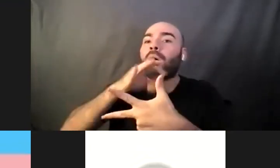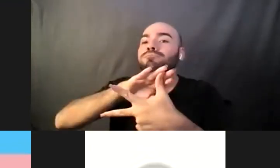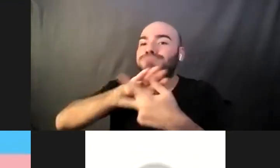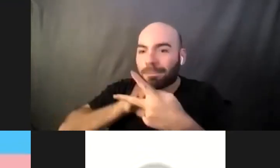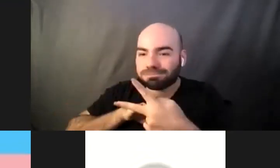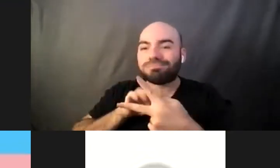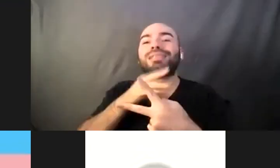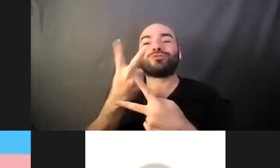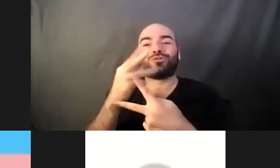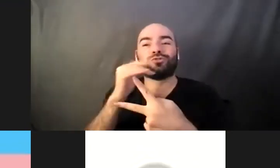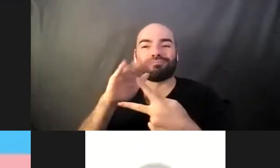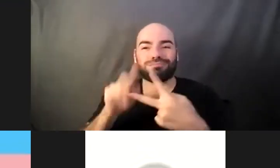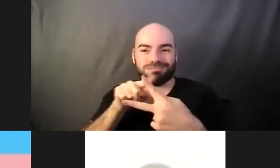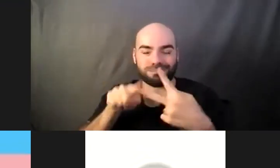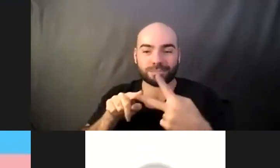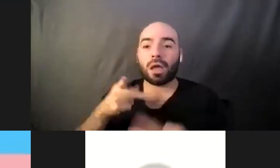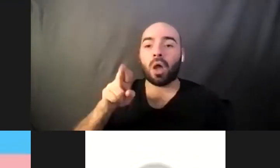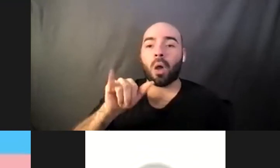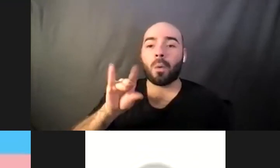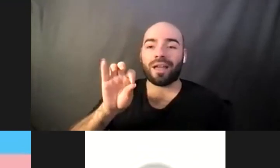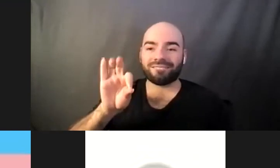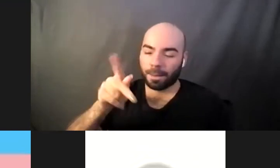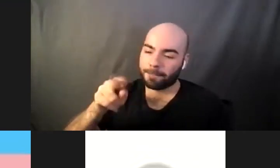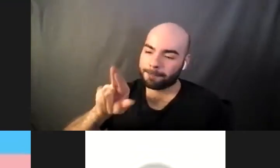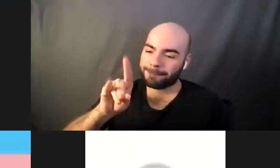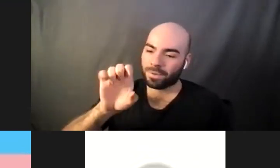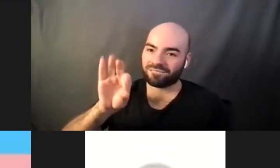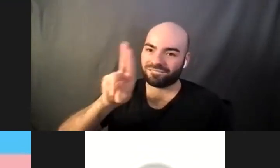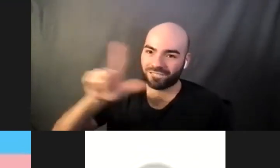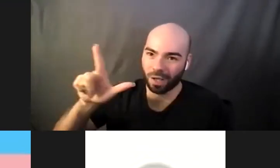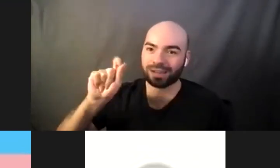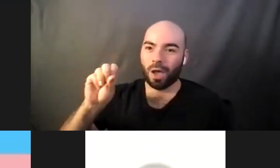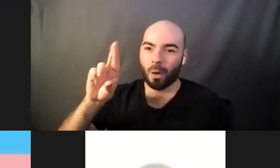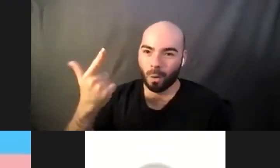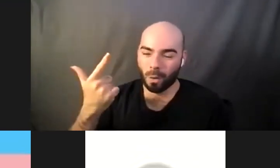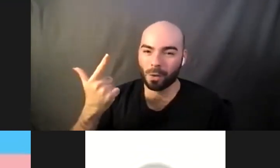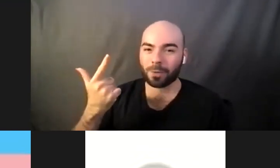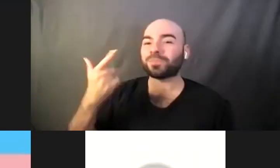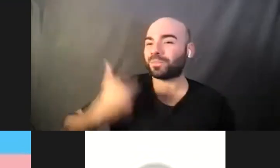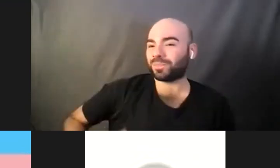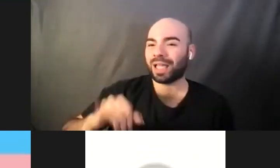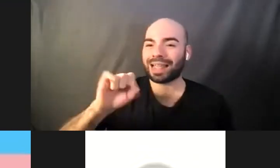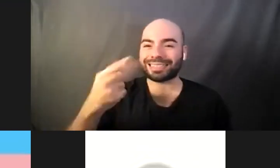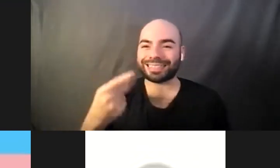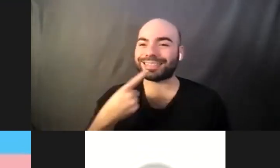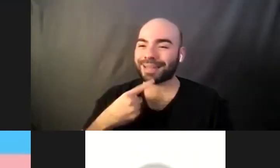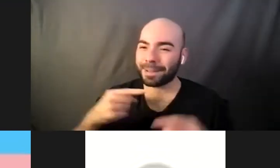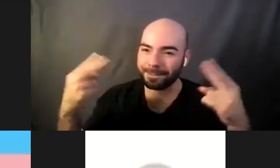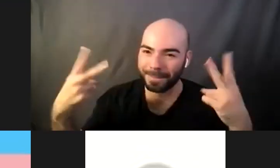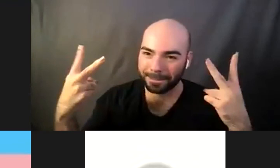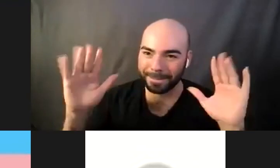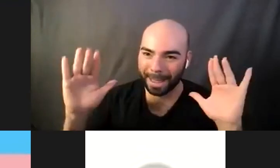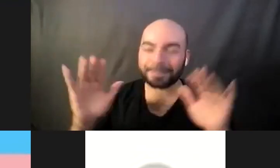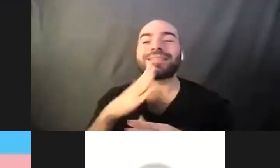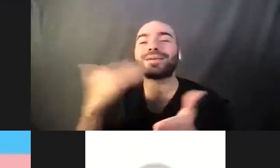L's, and our website, prideful.org. This is me, Isaiah, from the Prideful team, signing out. Thank you again,